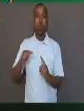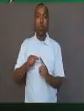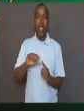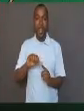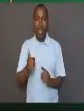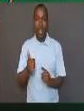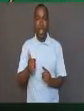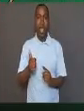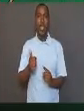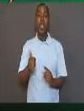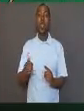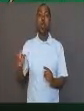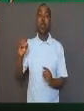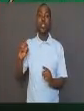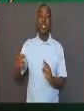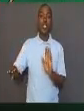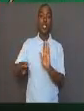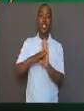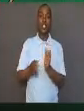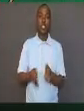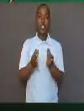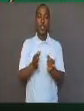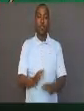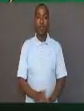an oxidizing agent.